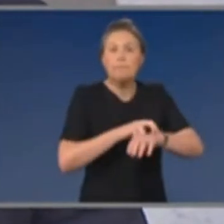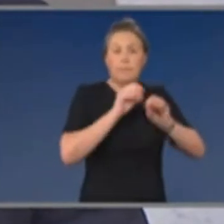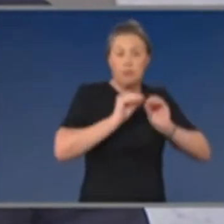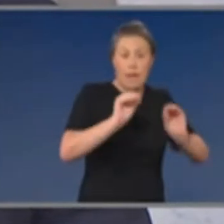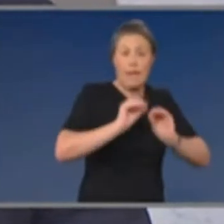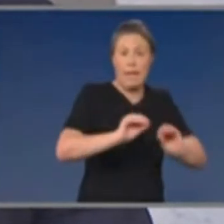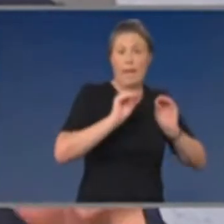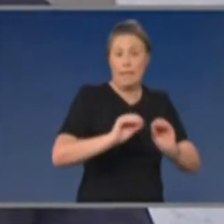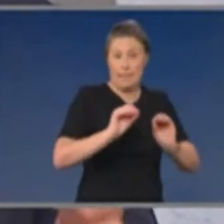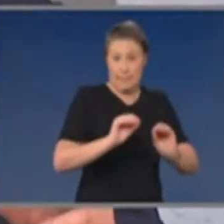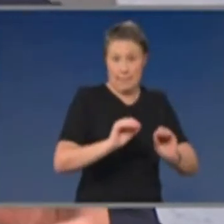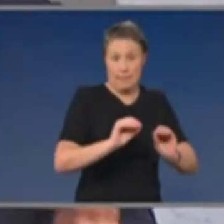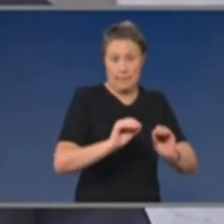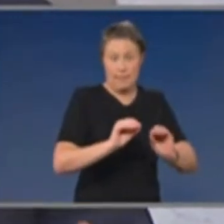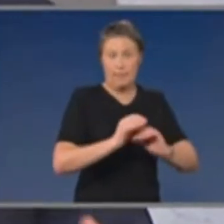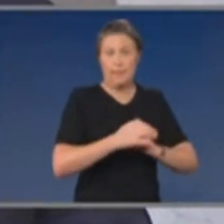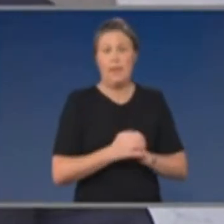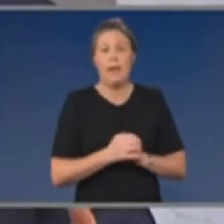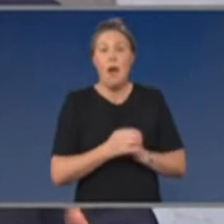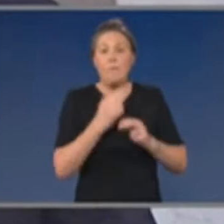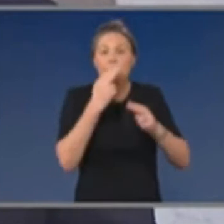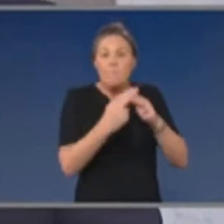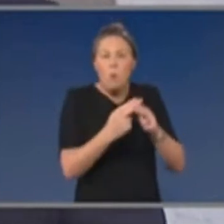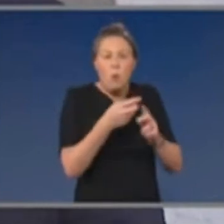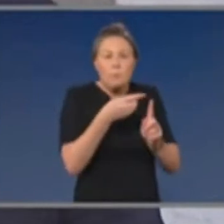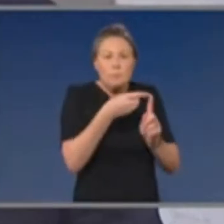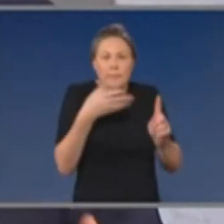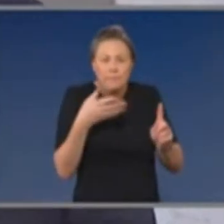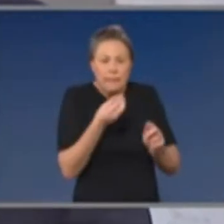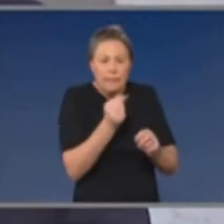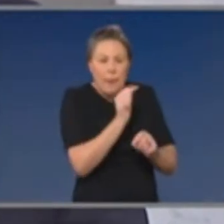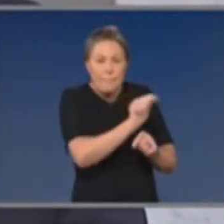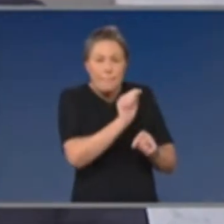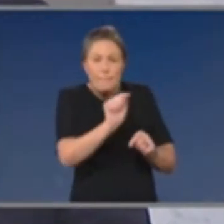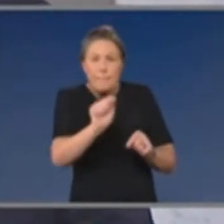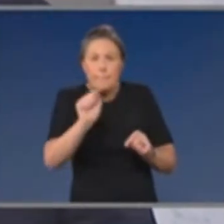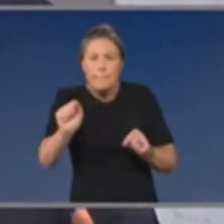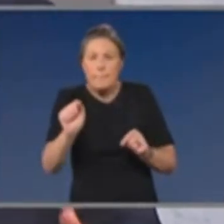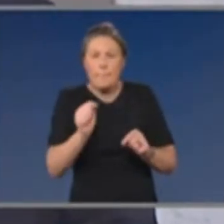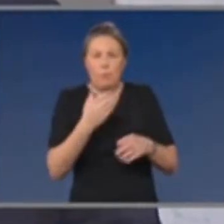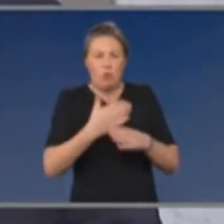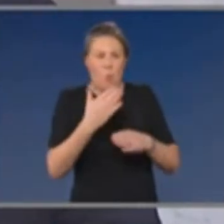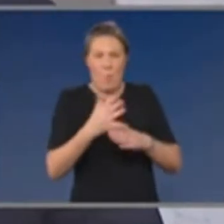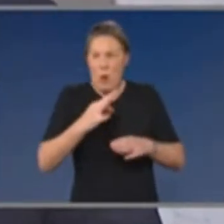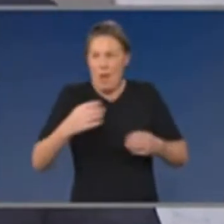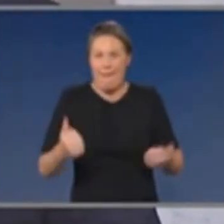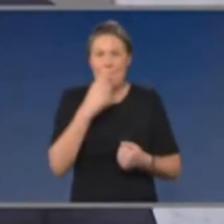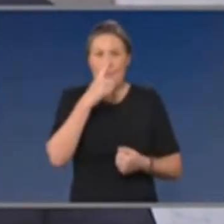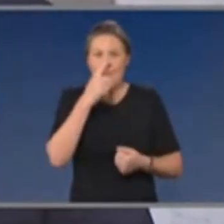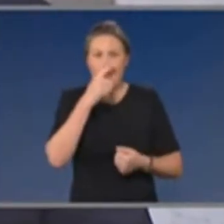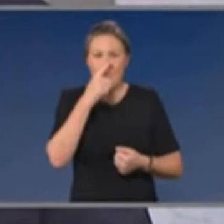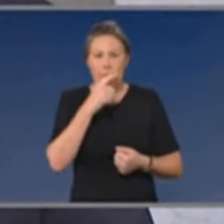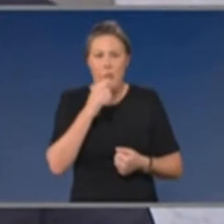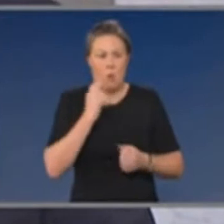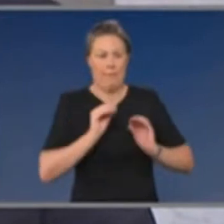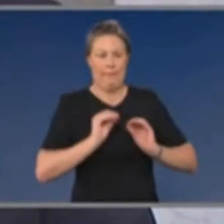right across the board, but particularly in those skills areas that the National Skills Commissioner has identified where there will be the greatest needs for